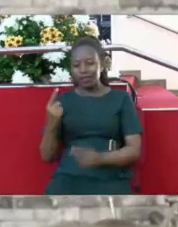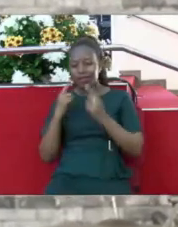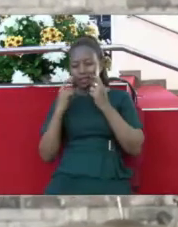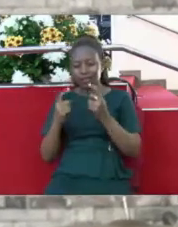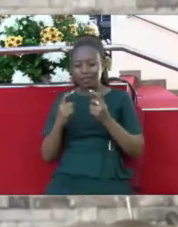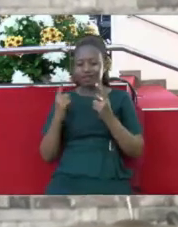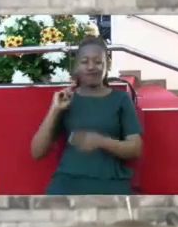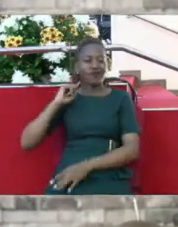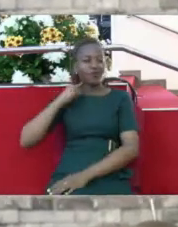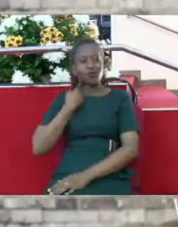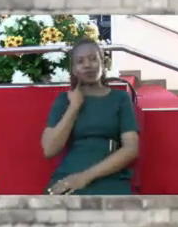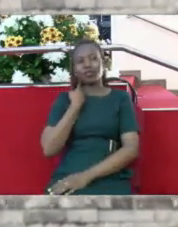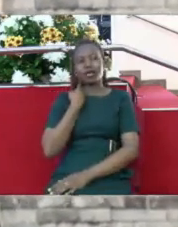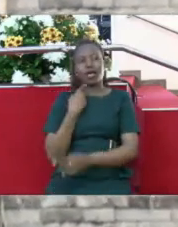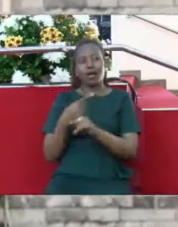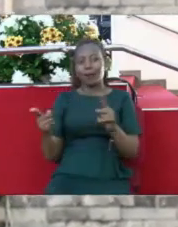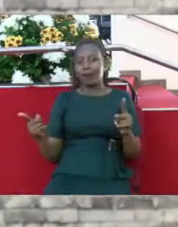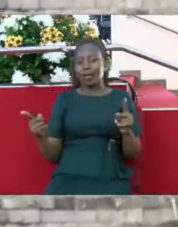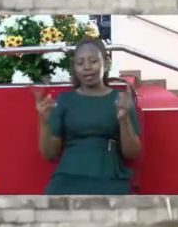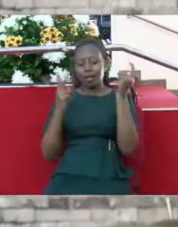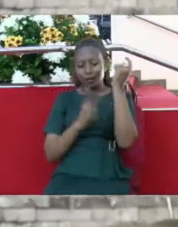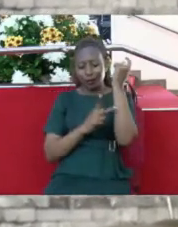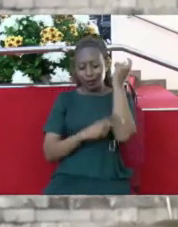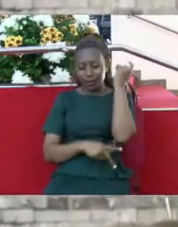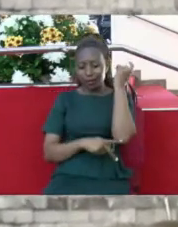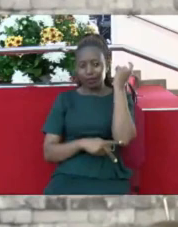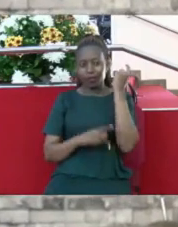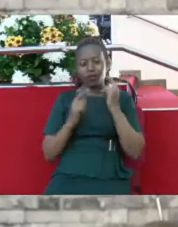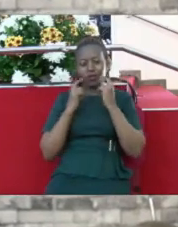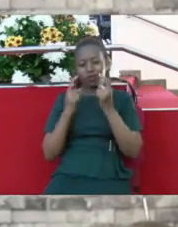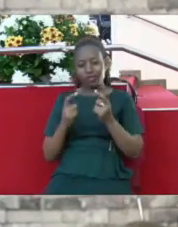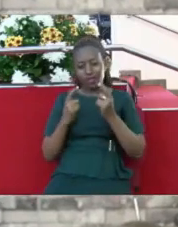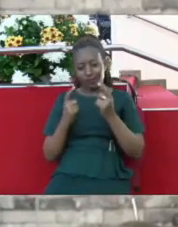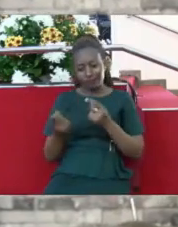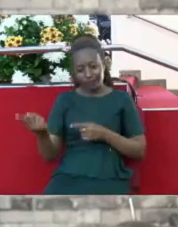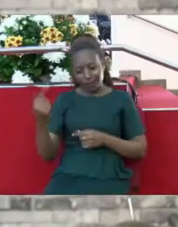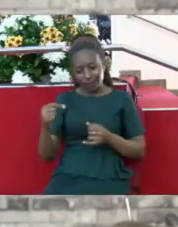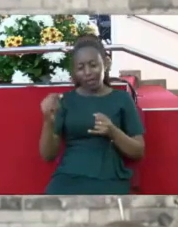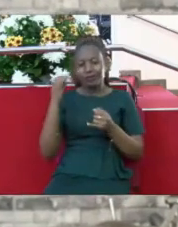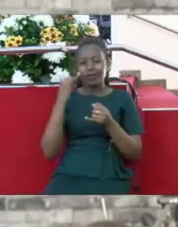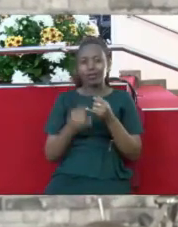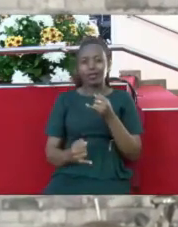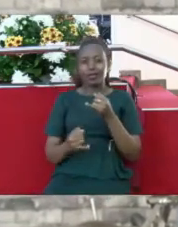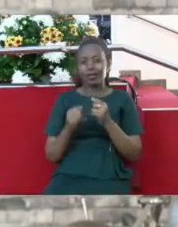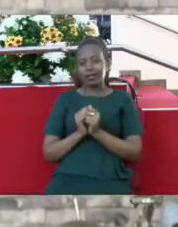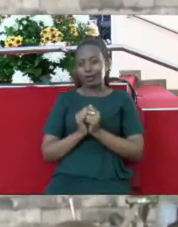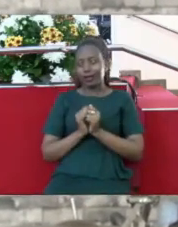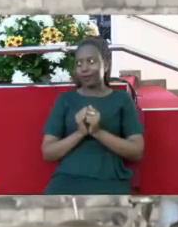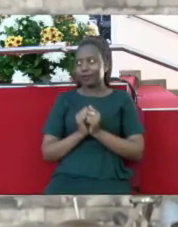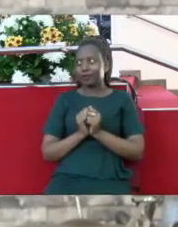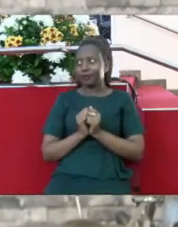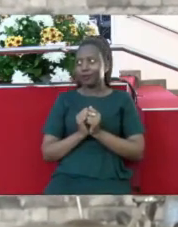sin comes at the end when it has borne fruit. Lakini uchungu wake unakuja wakati imezaa matunda. Refuse to be found in that